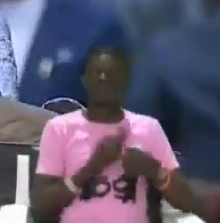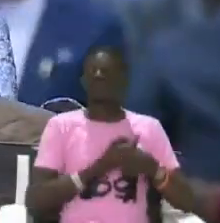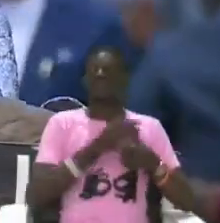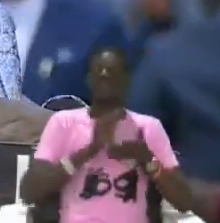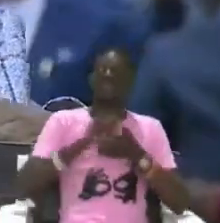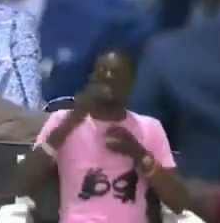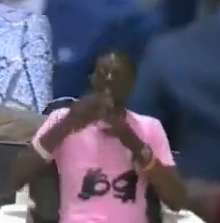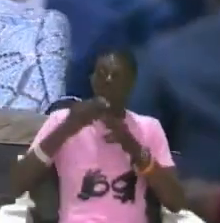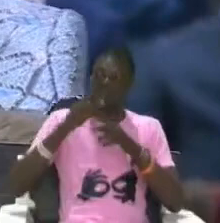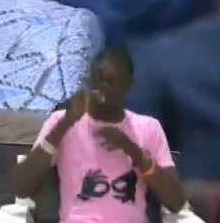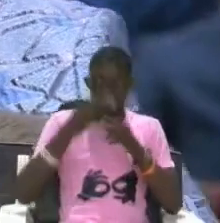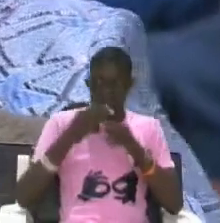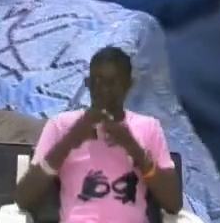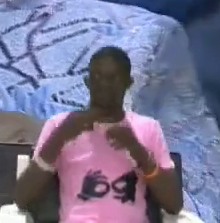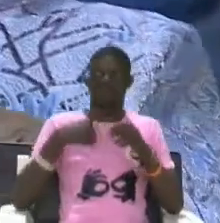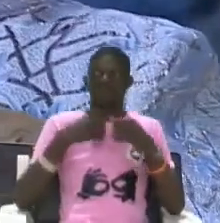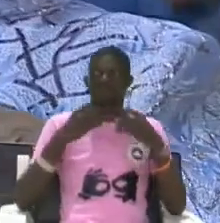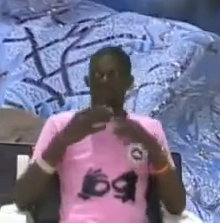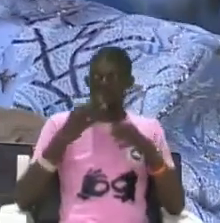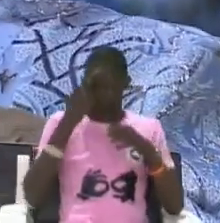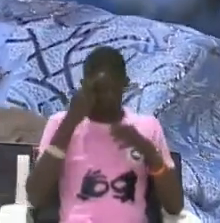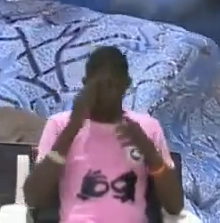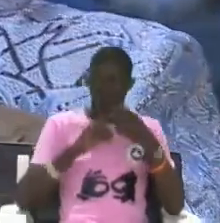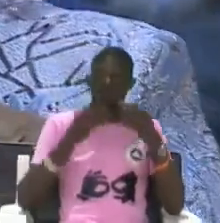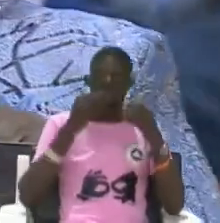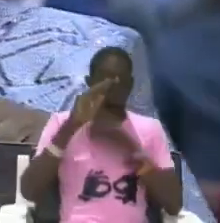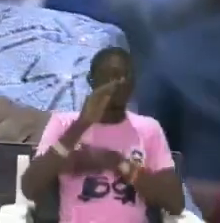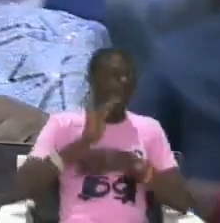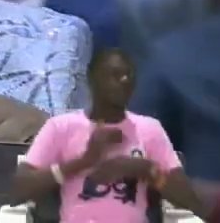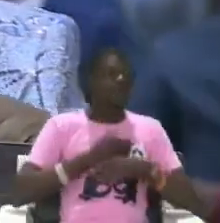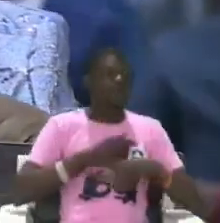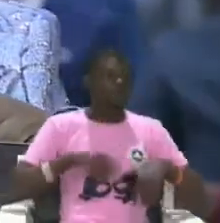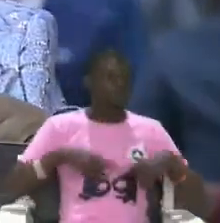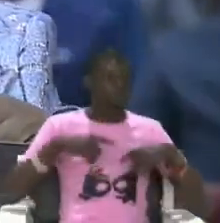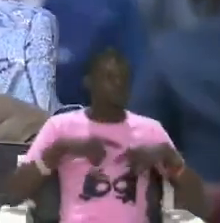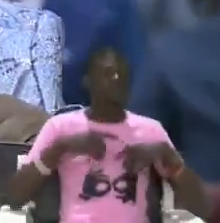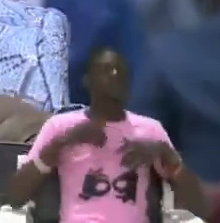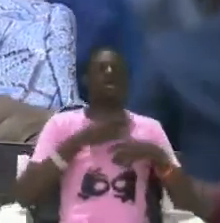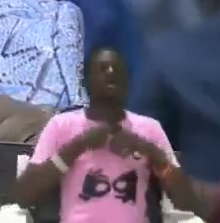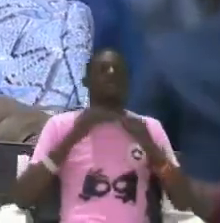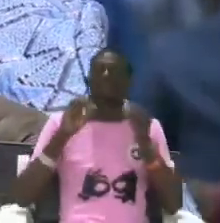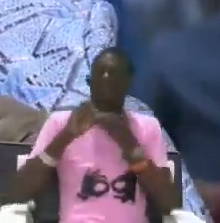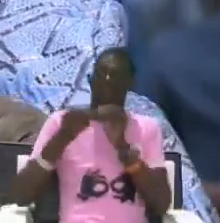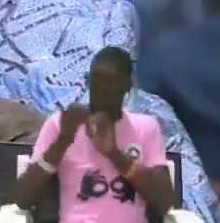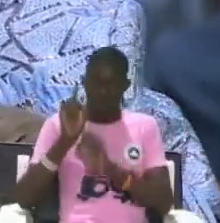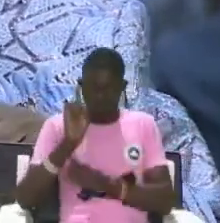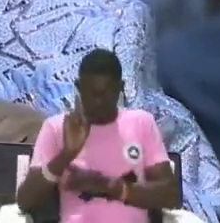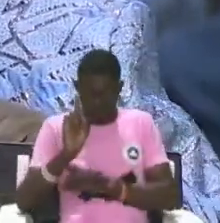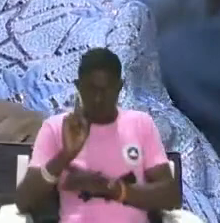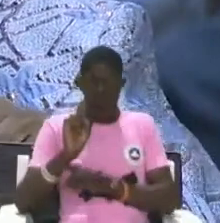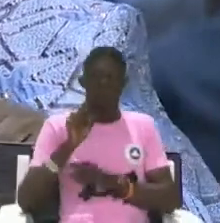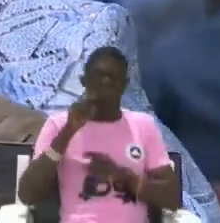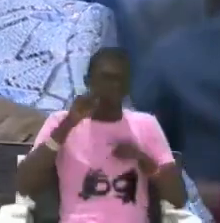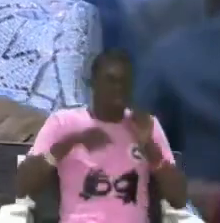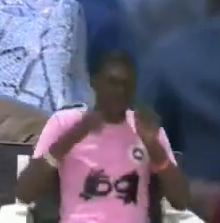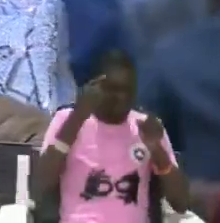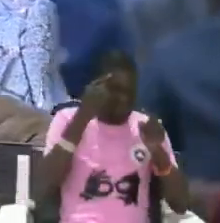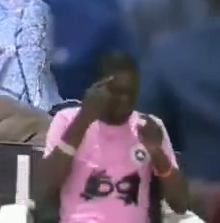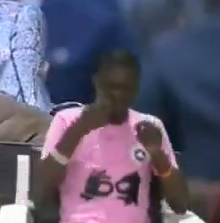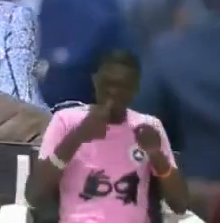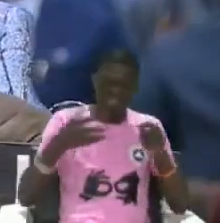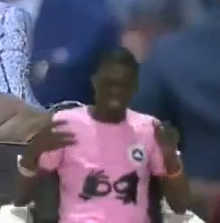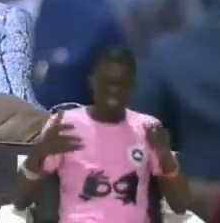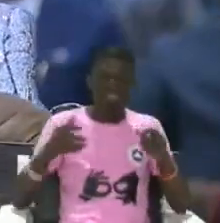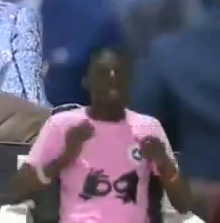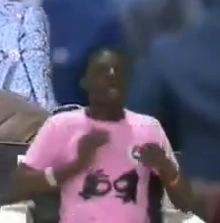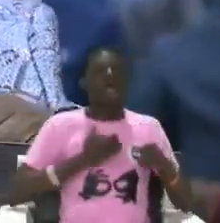name. We have so many reasons to thank our God tonight. Number one, if you cannot think of anything at all, our